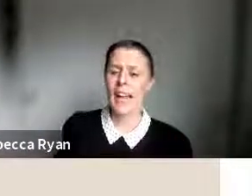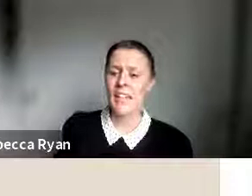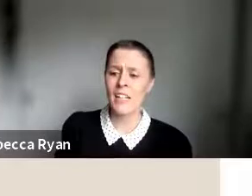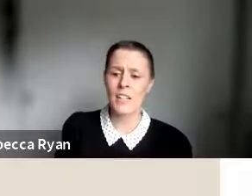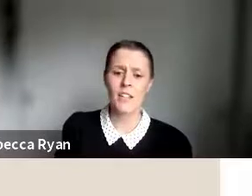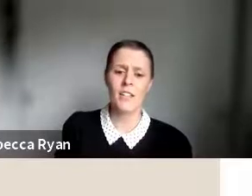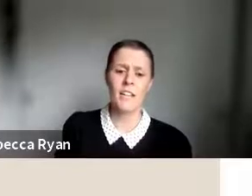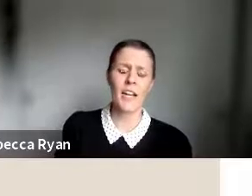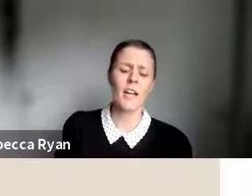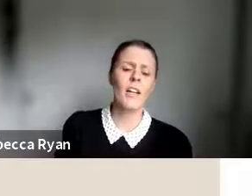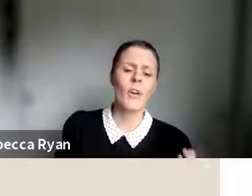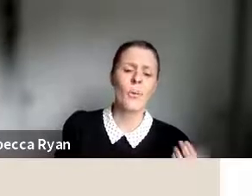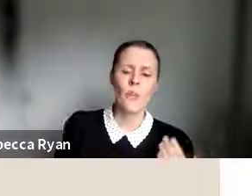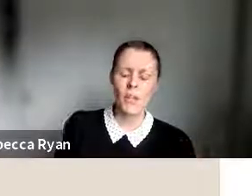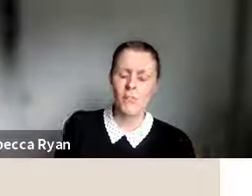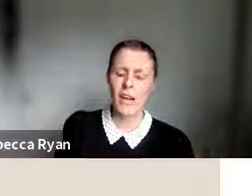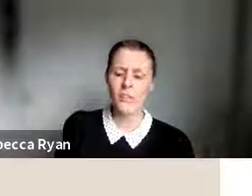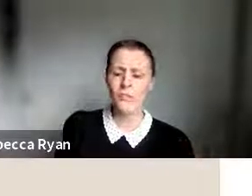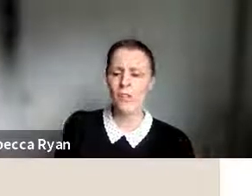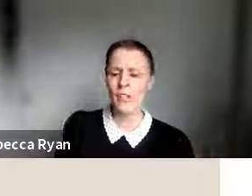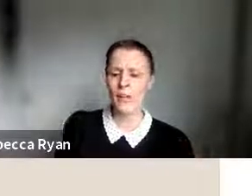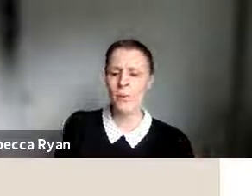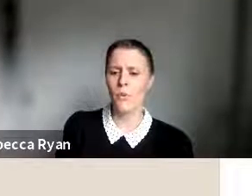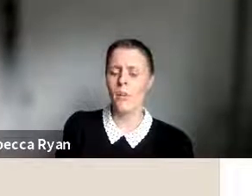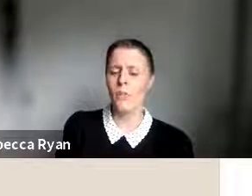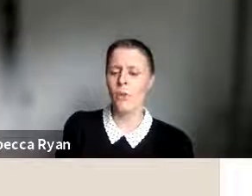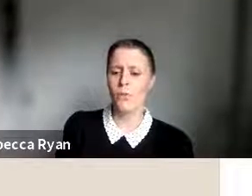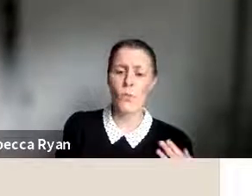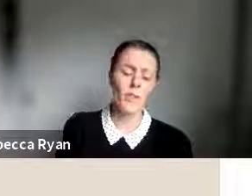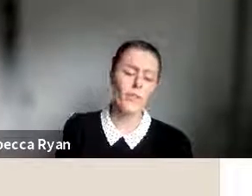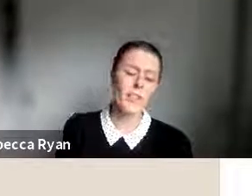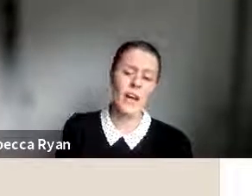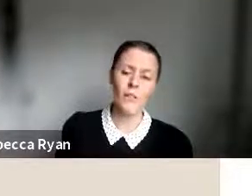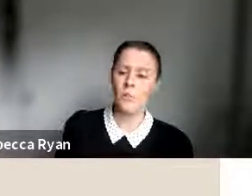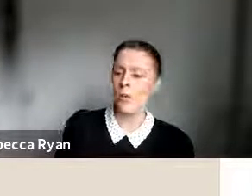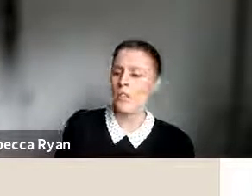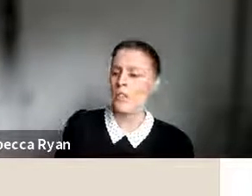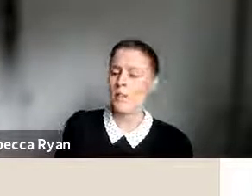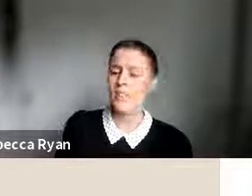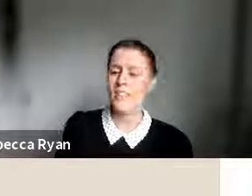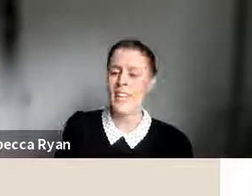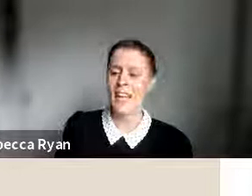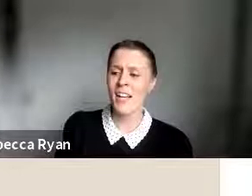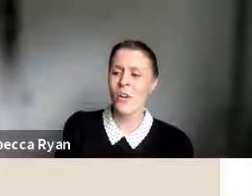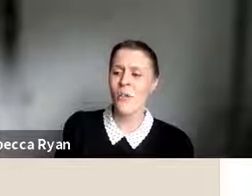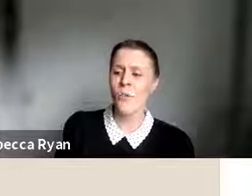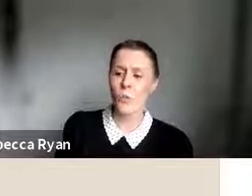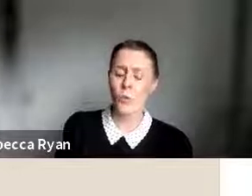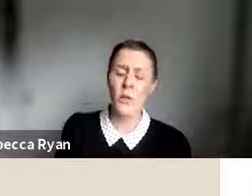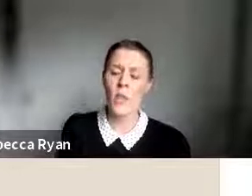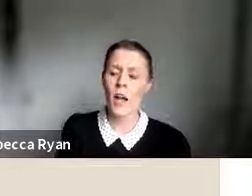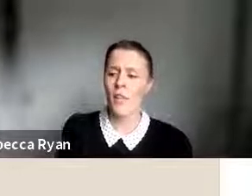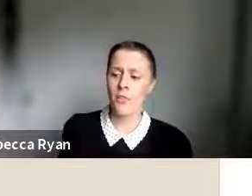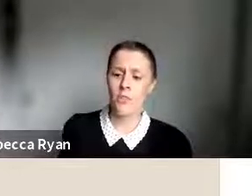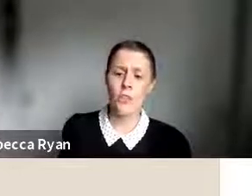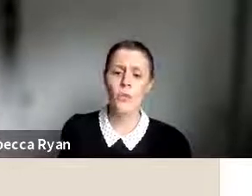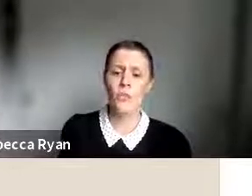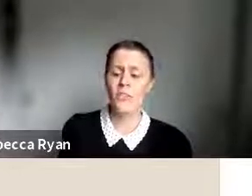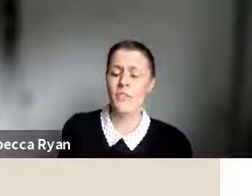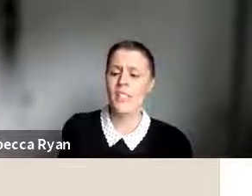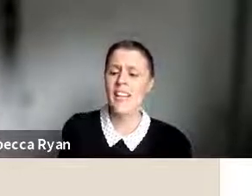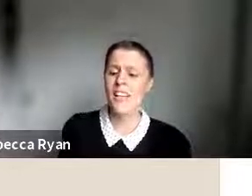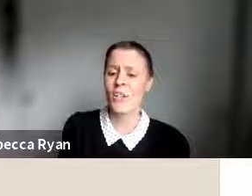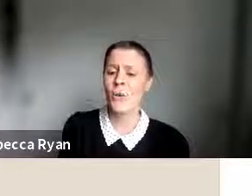scenes that are analyzing this data. We look at Pfizer, for example. They've enrolled 43,000 participants to date, 41,000